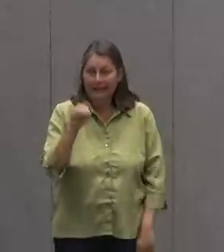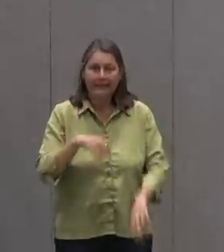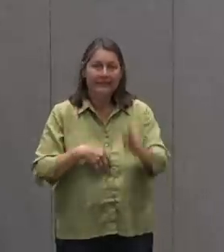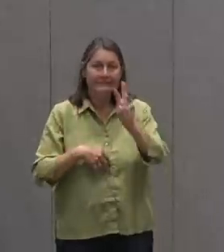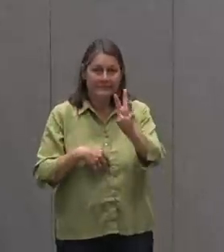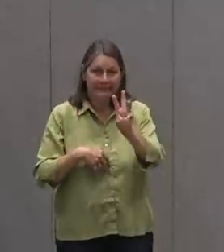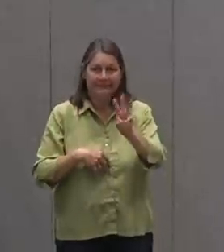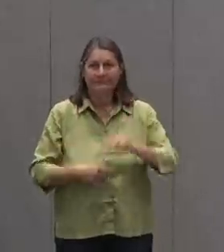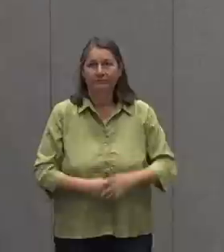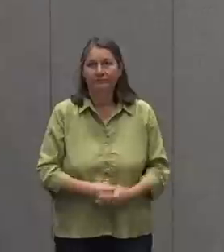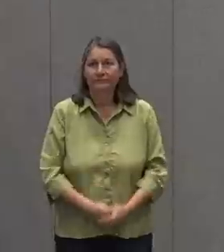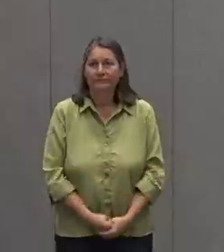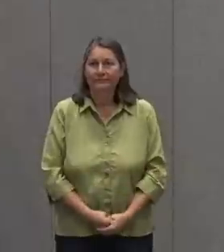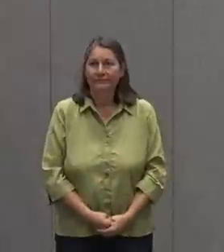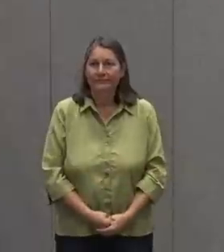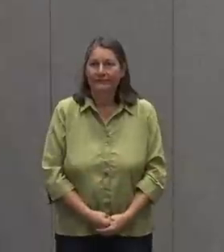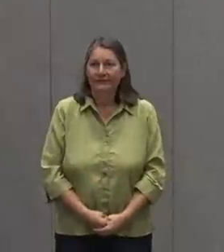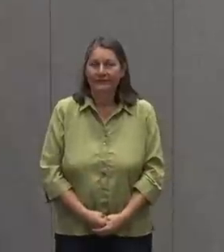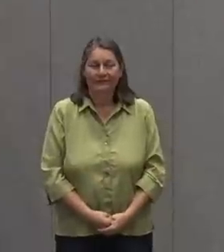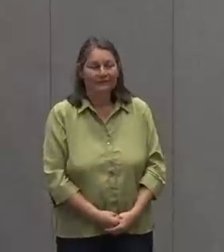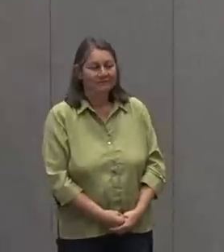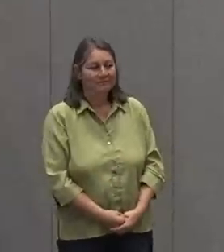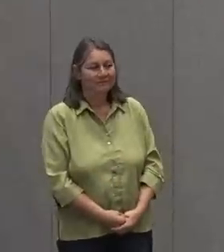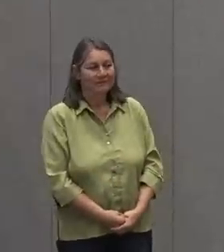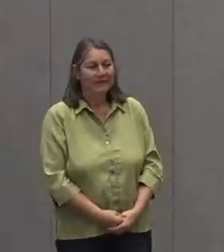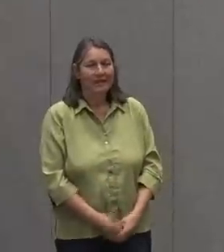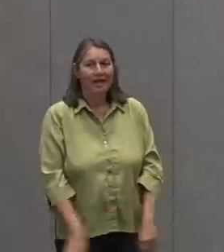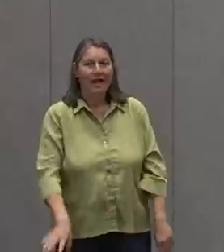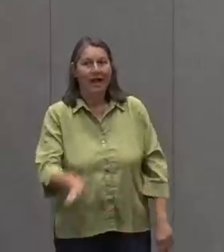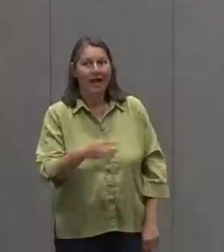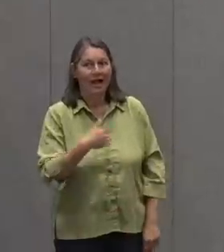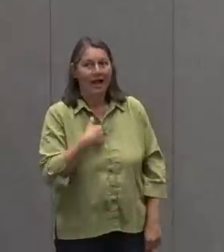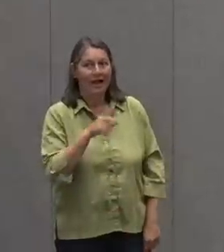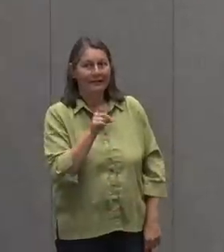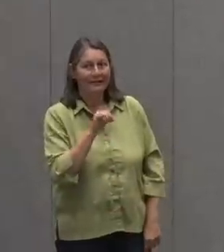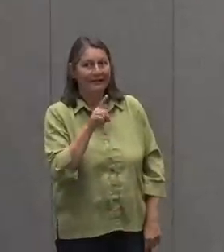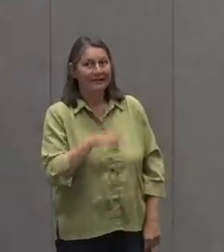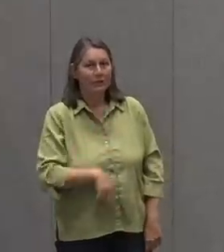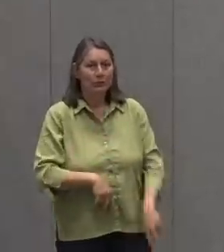296. Let's see. All right. So I went